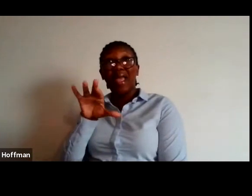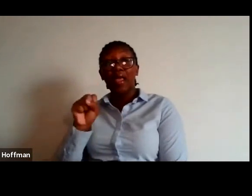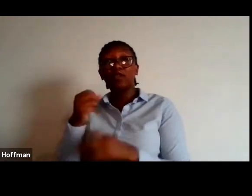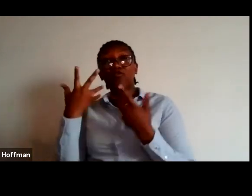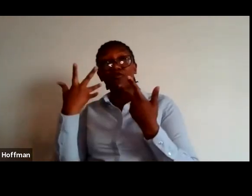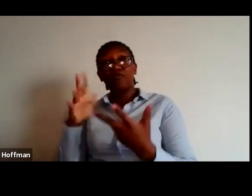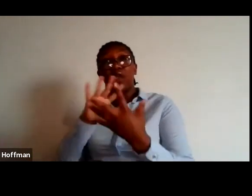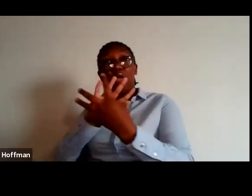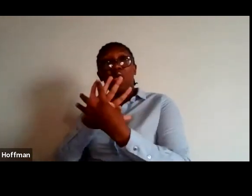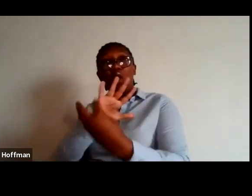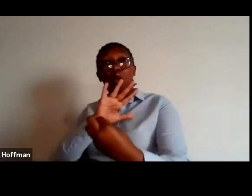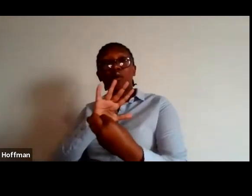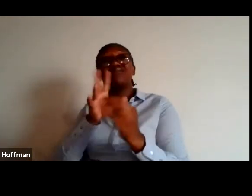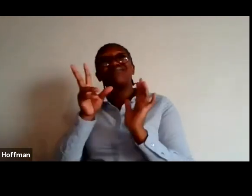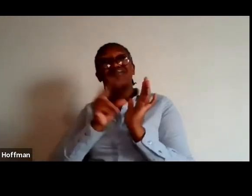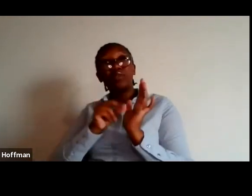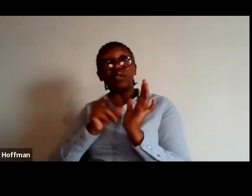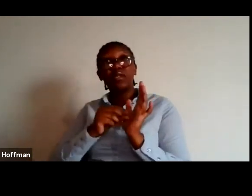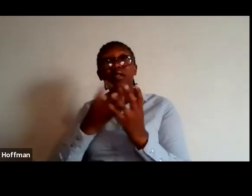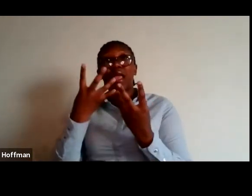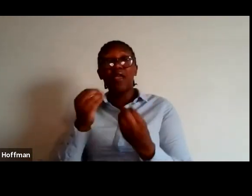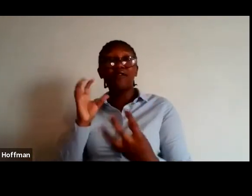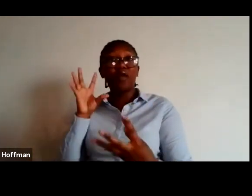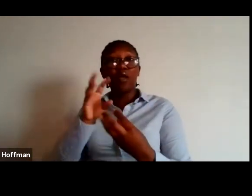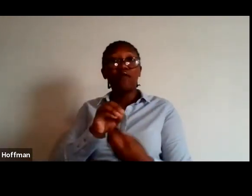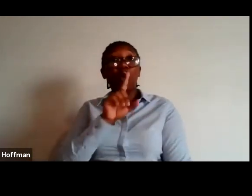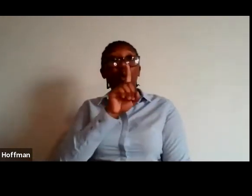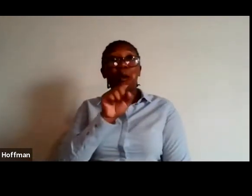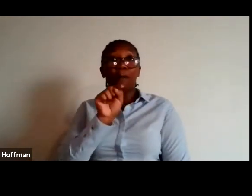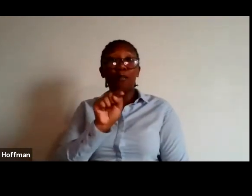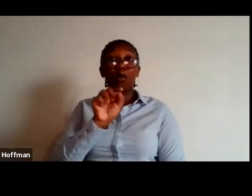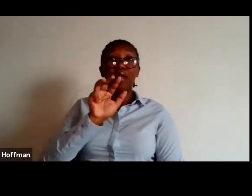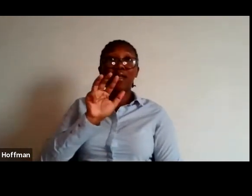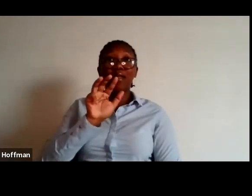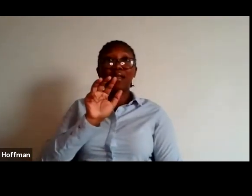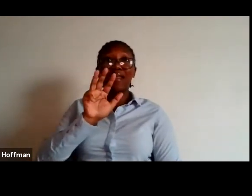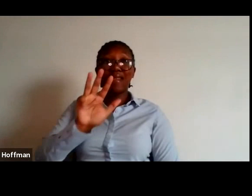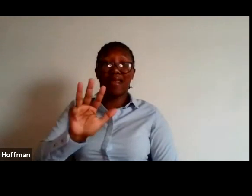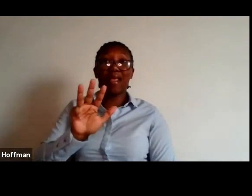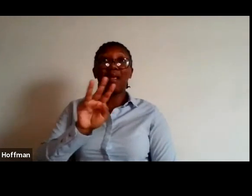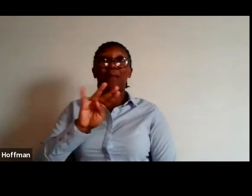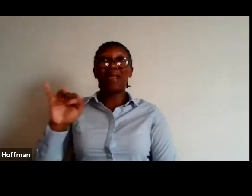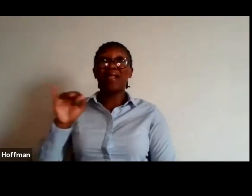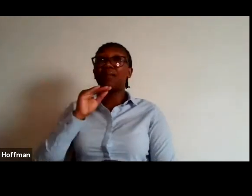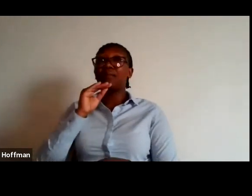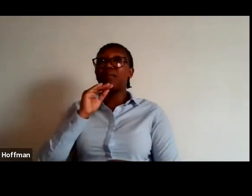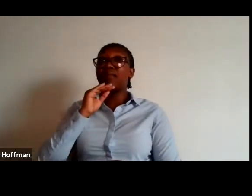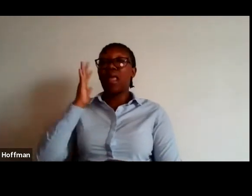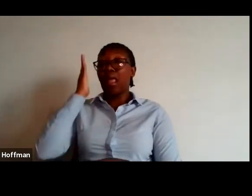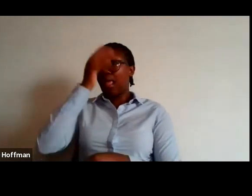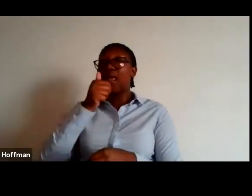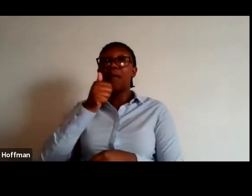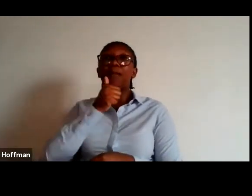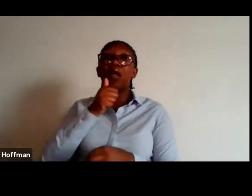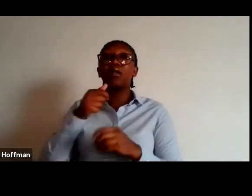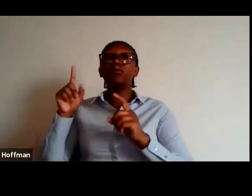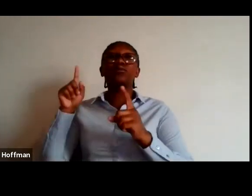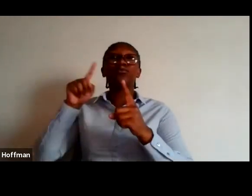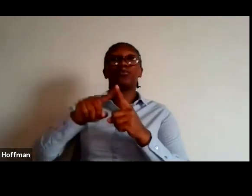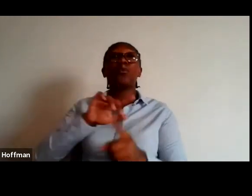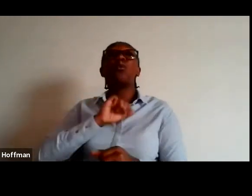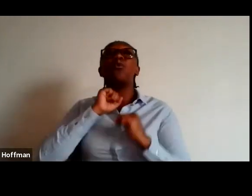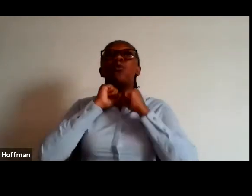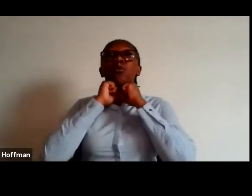of goods valued at 1.9 billion since April to August 2021, compared